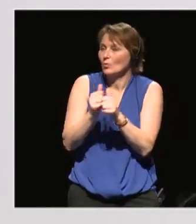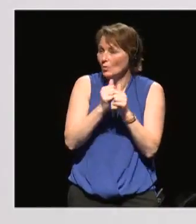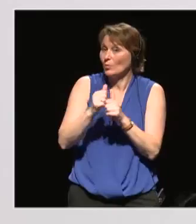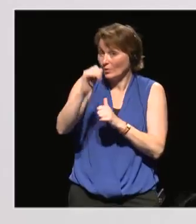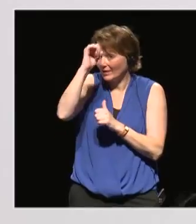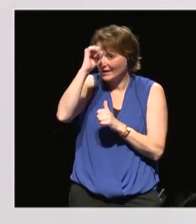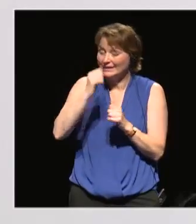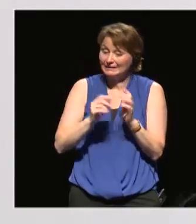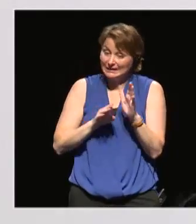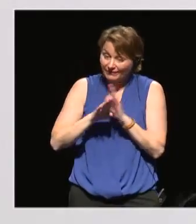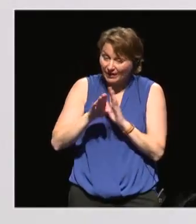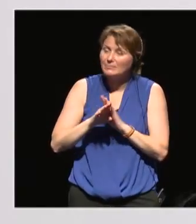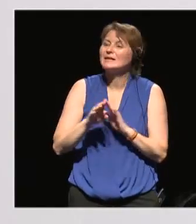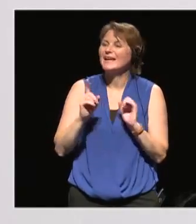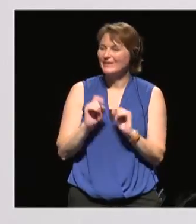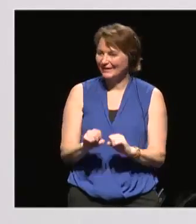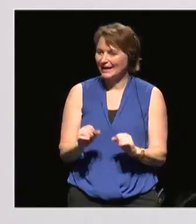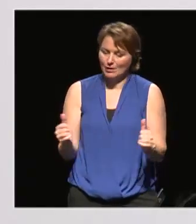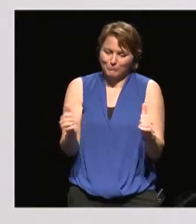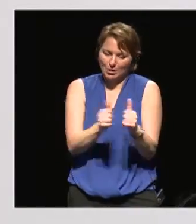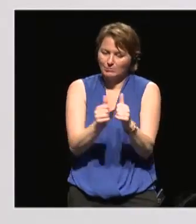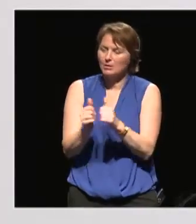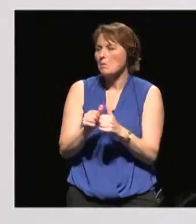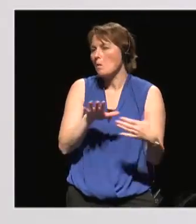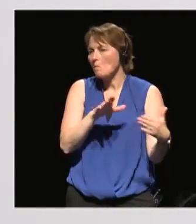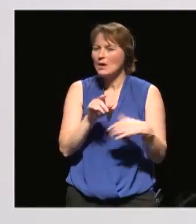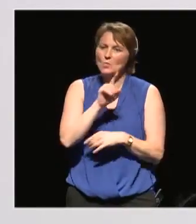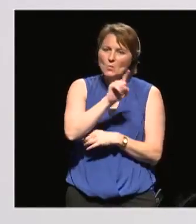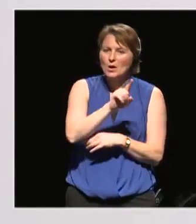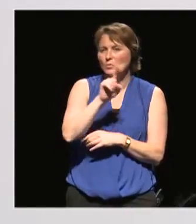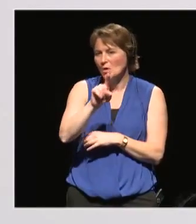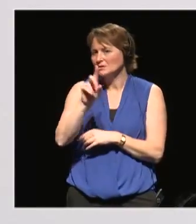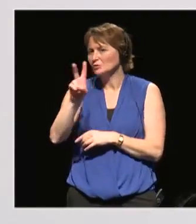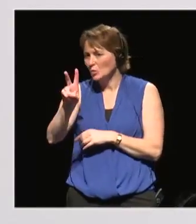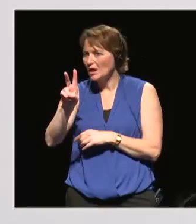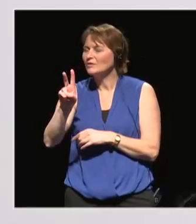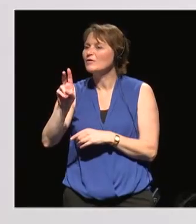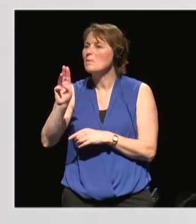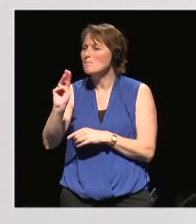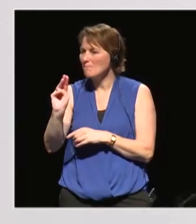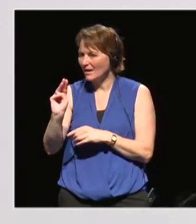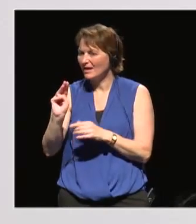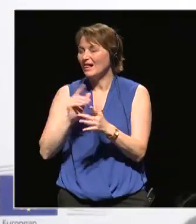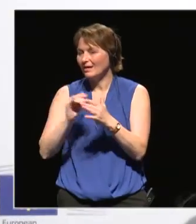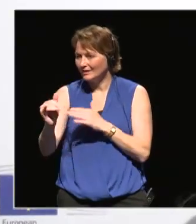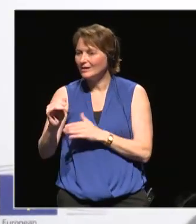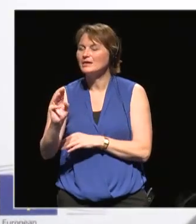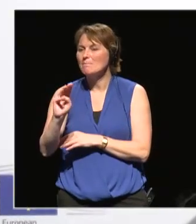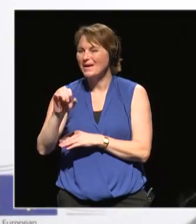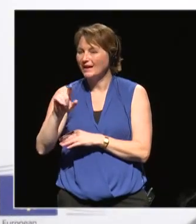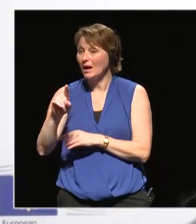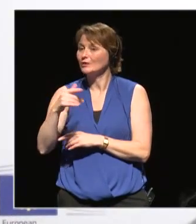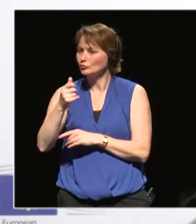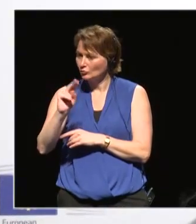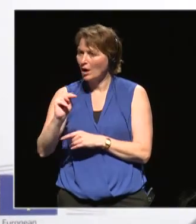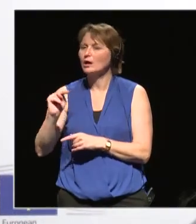can contribute, like I said earlier, about 112 million metric tons of carbon offset a year. That